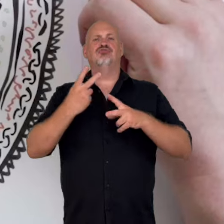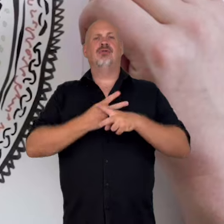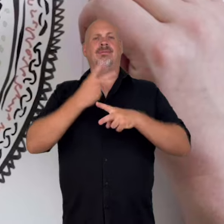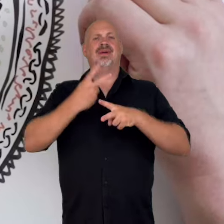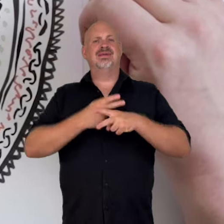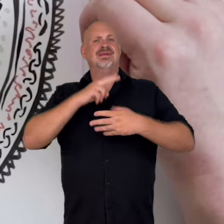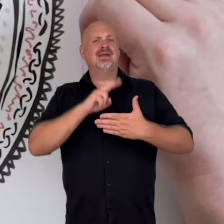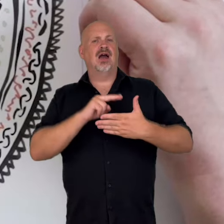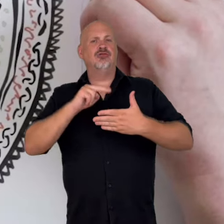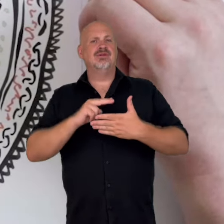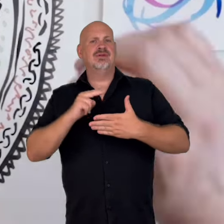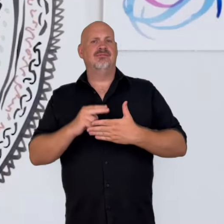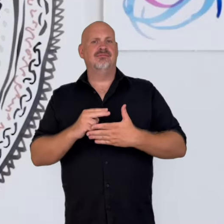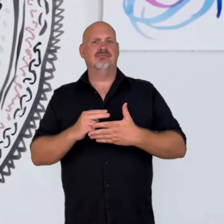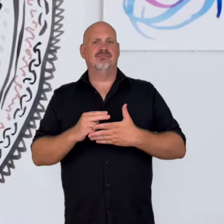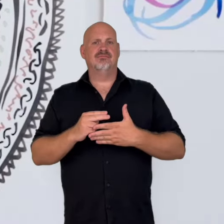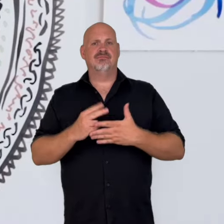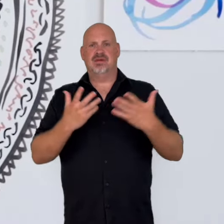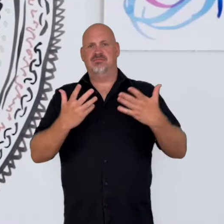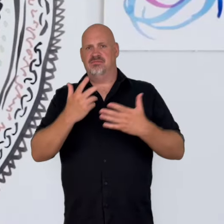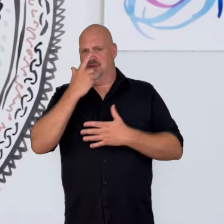Help fill in these.